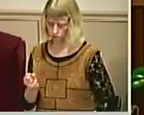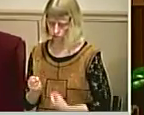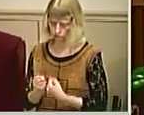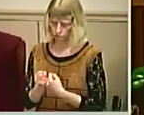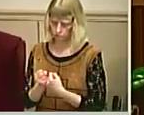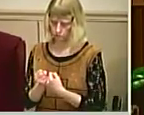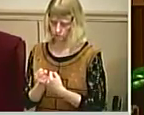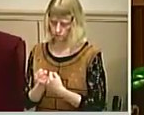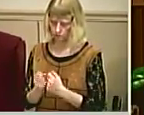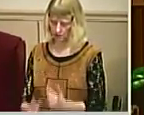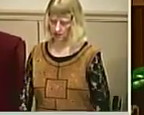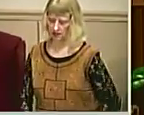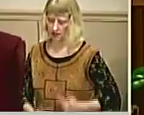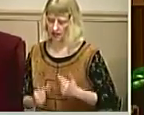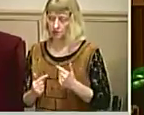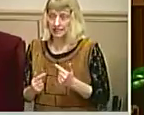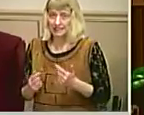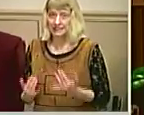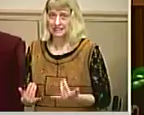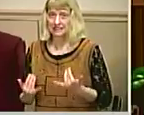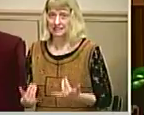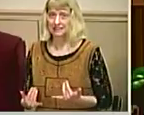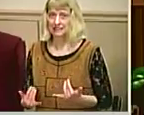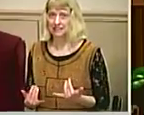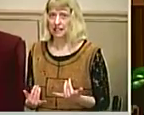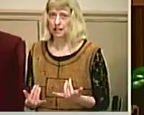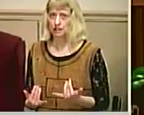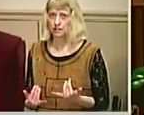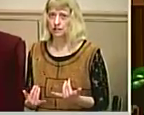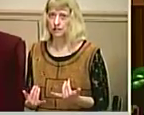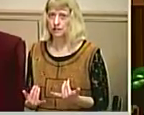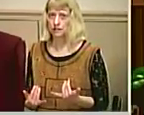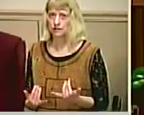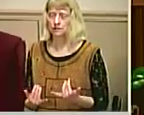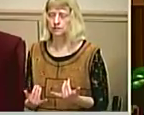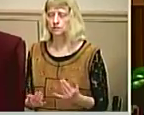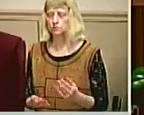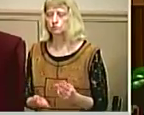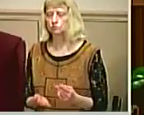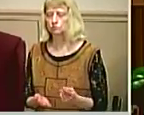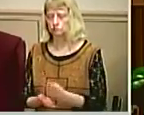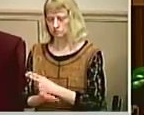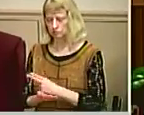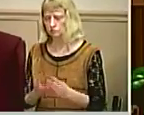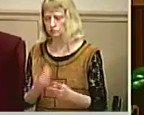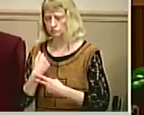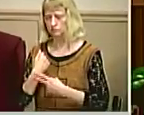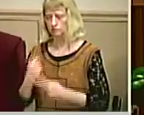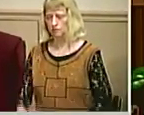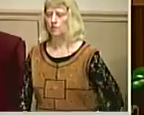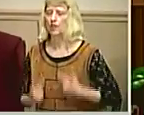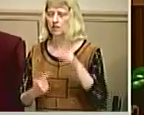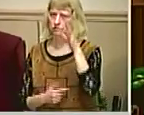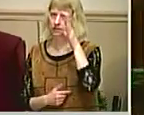is the matter of life. Today is the Sanctity of Life Sunday across this nation.